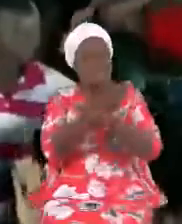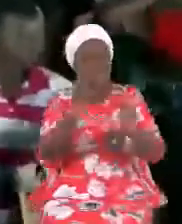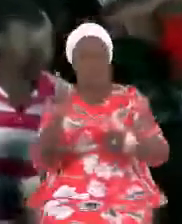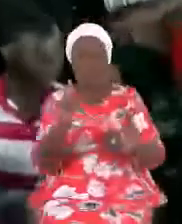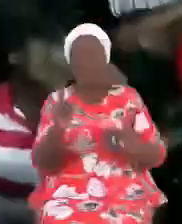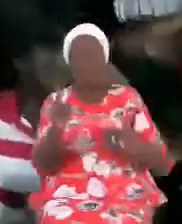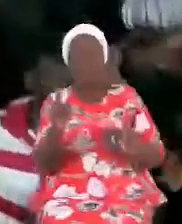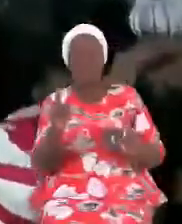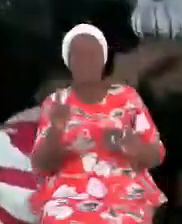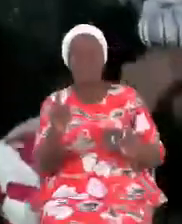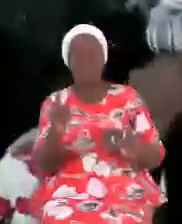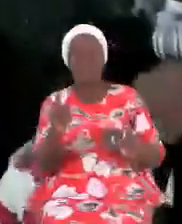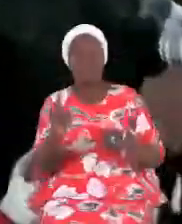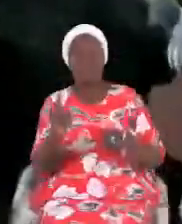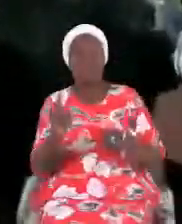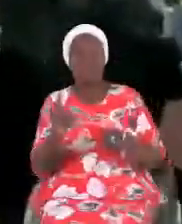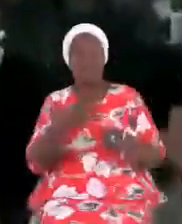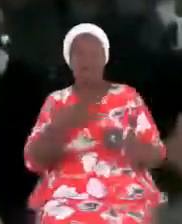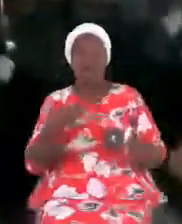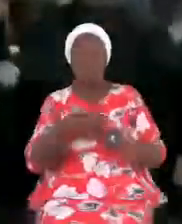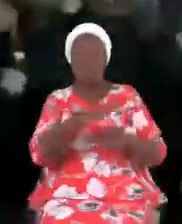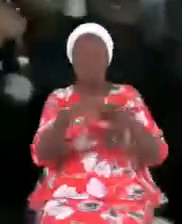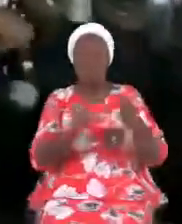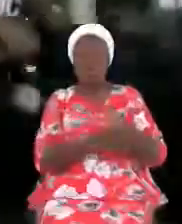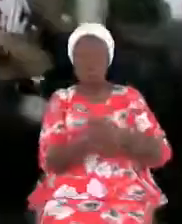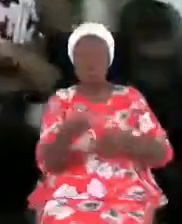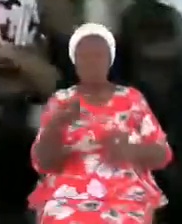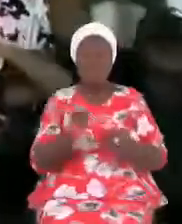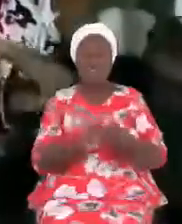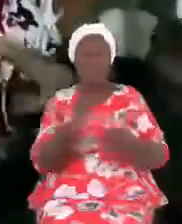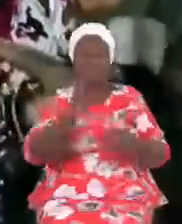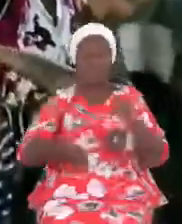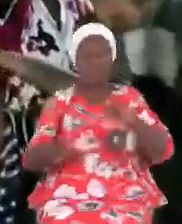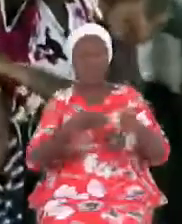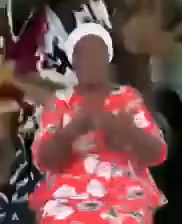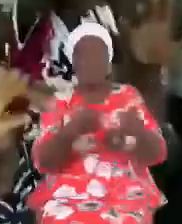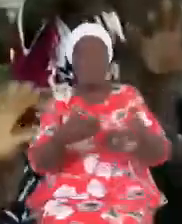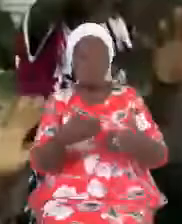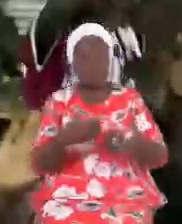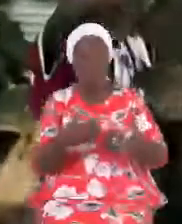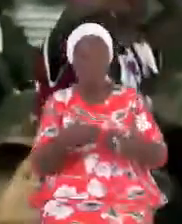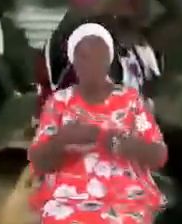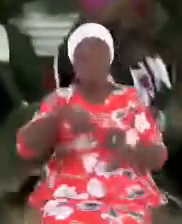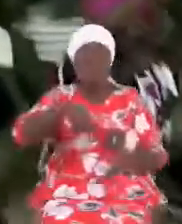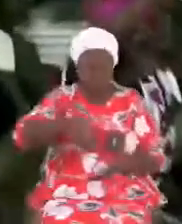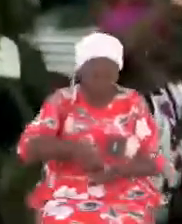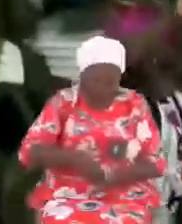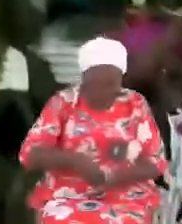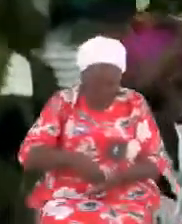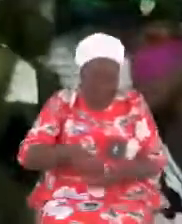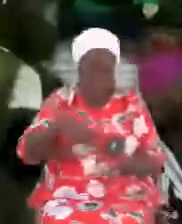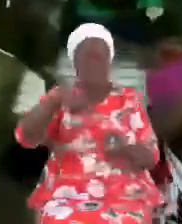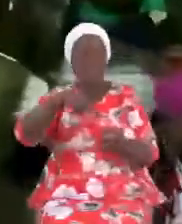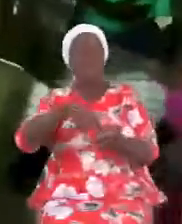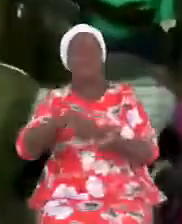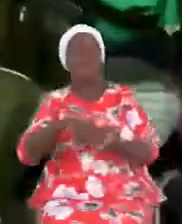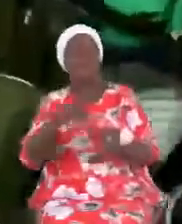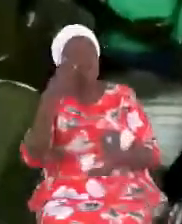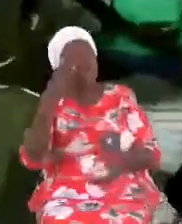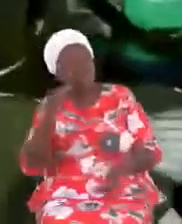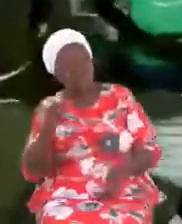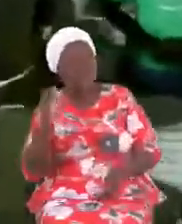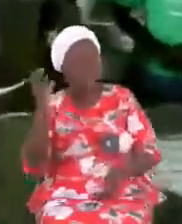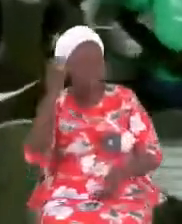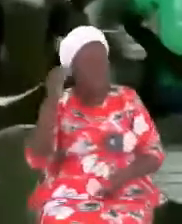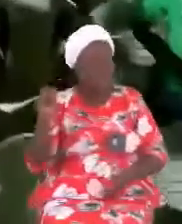delivered. And all those things you couldn't do before, bending, standing, seeing, hearing, everything